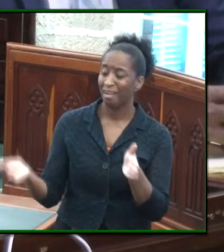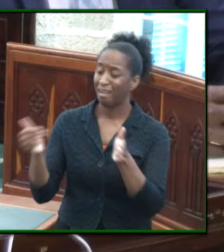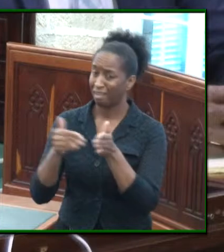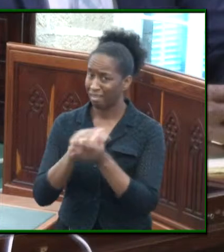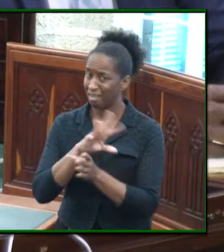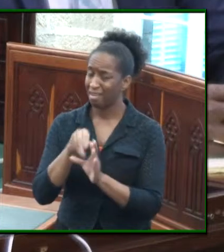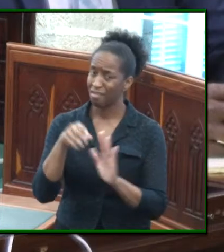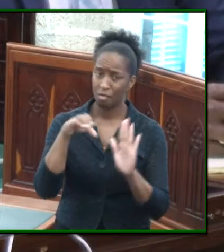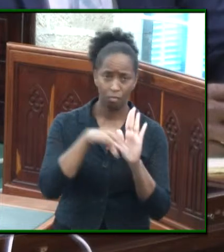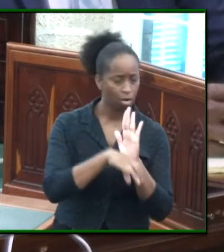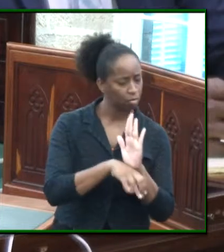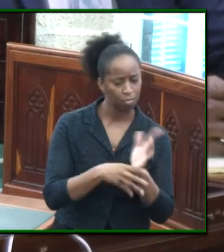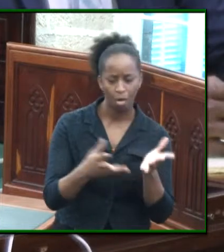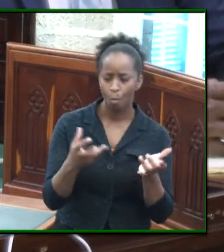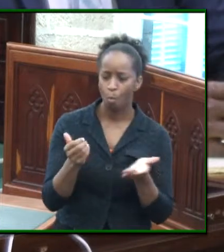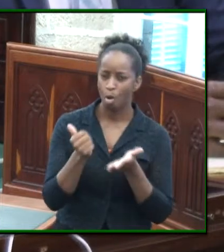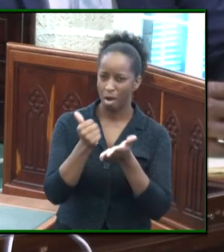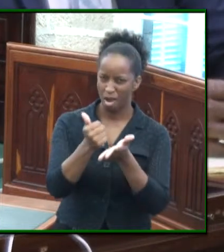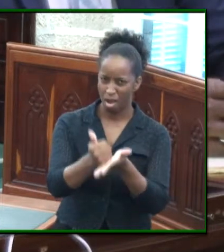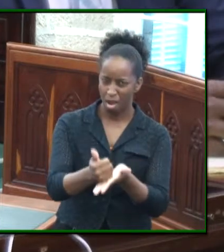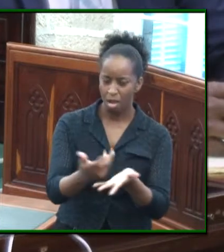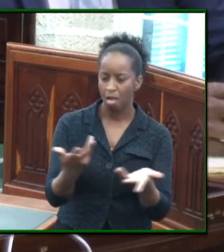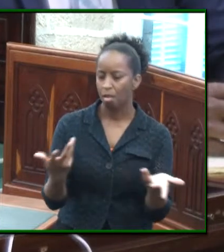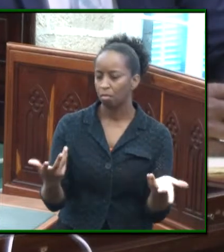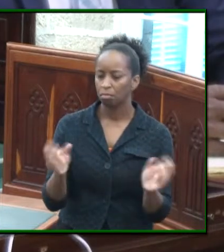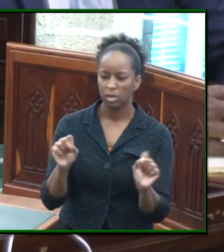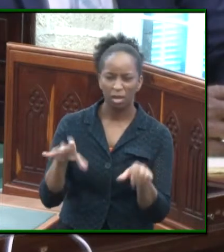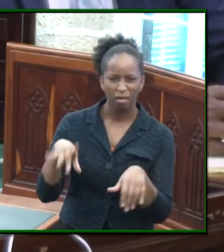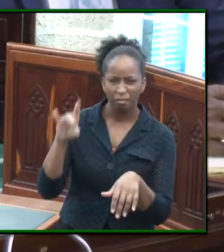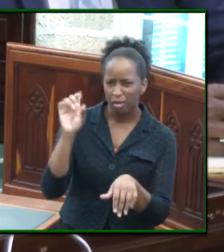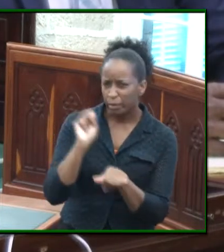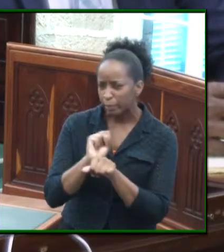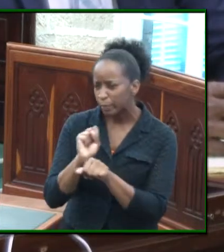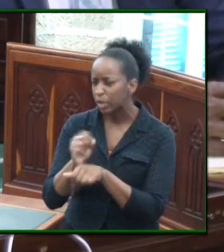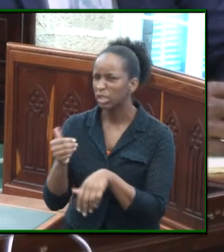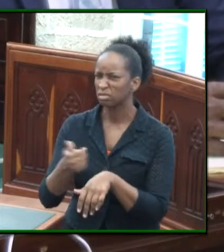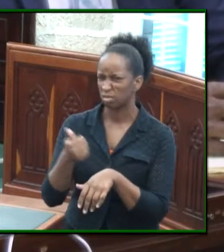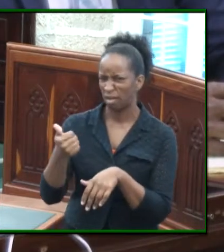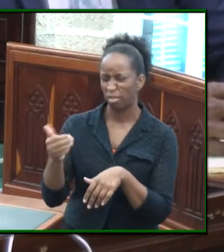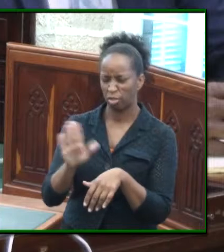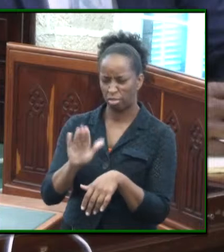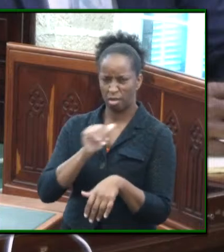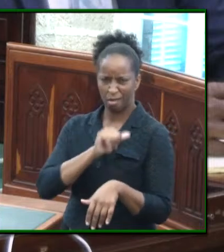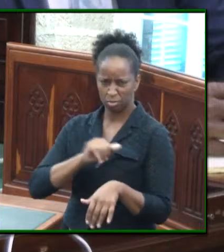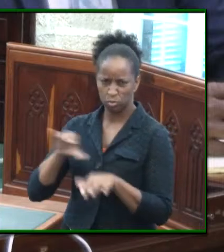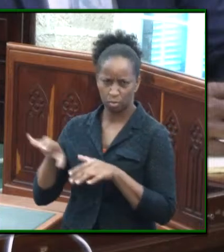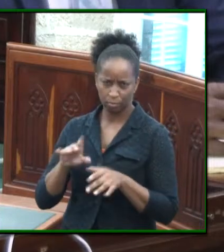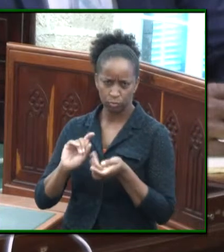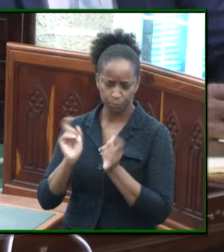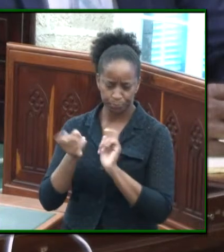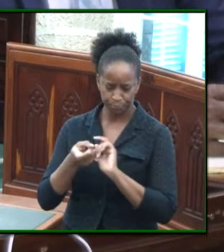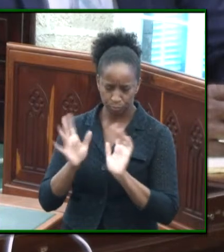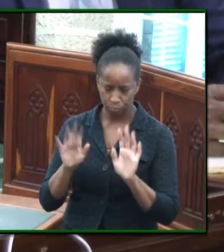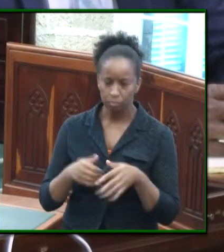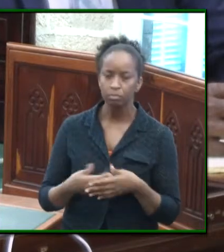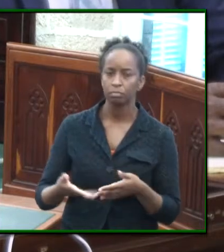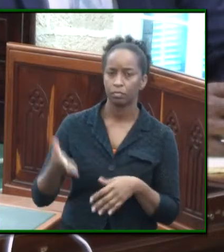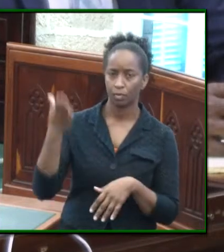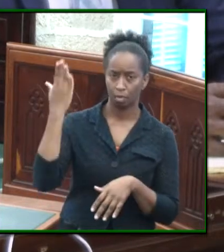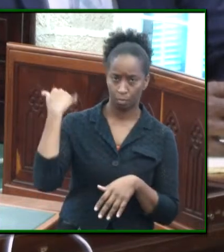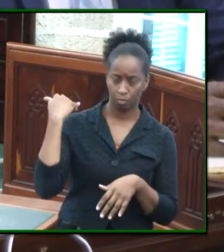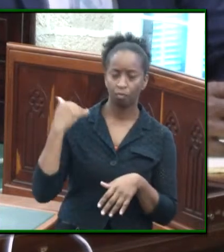In 2017, the legislation was amended to change the